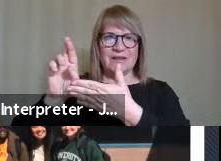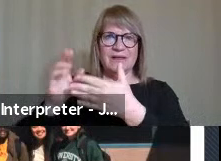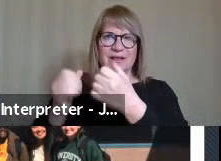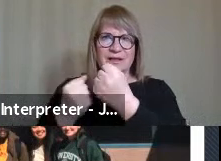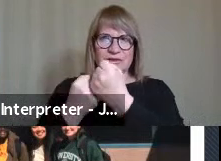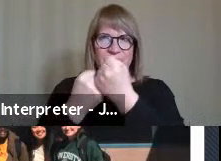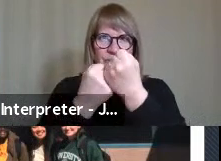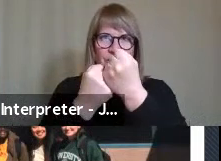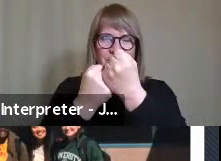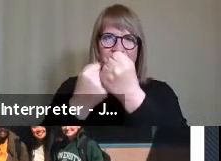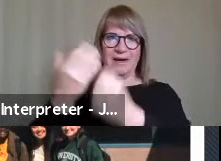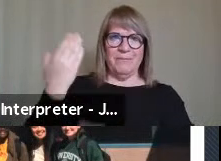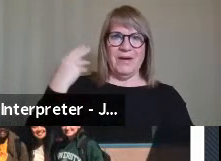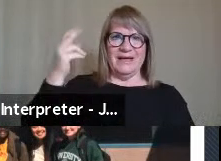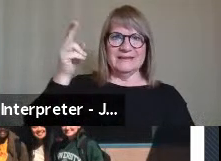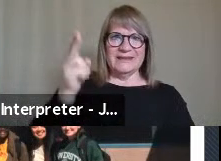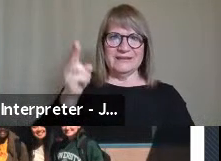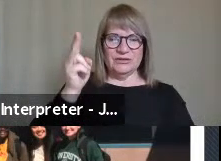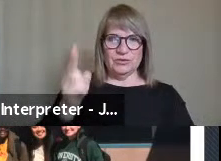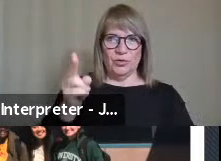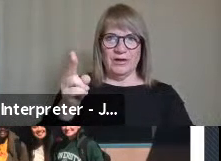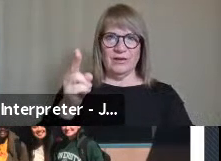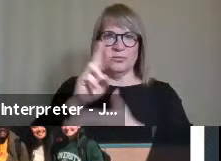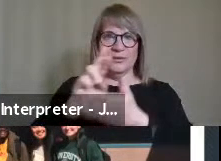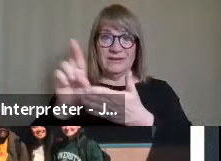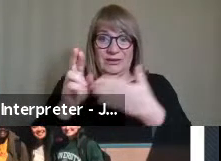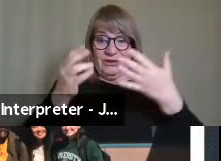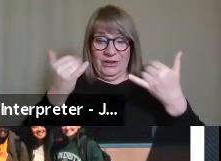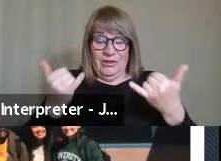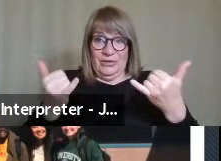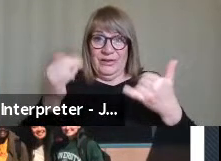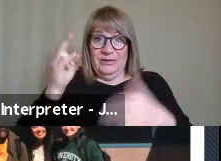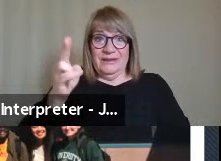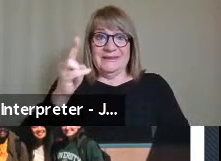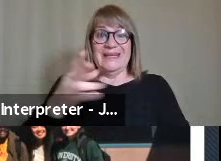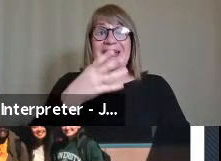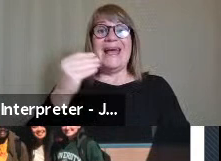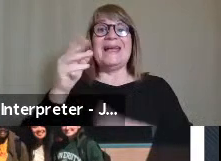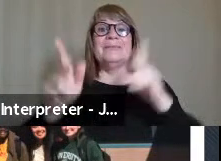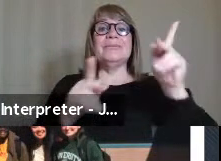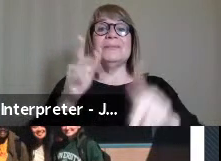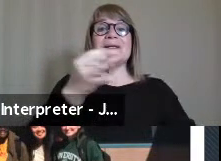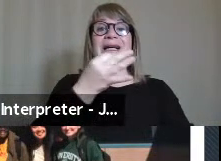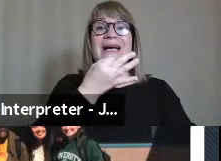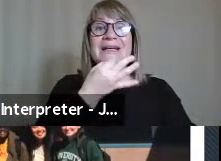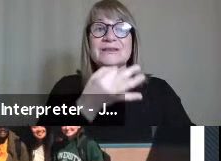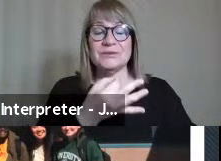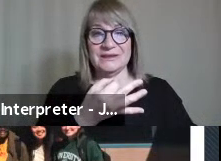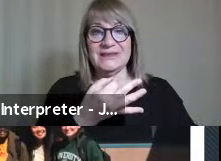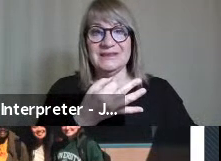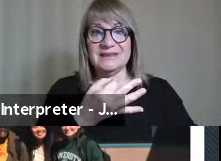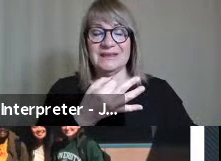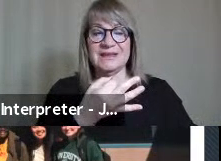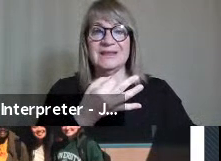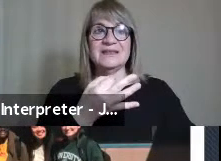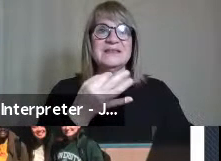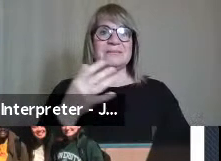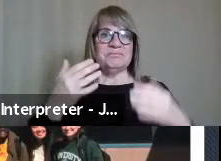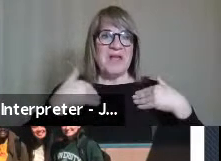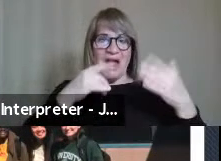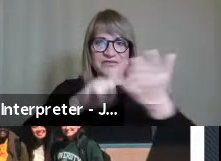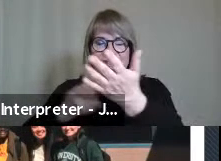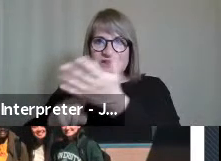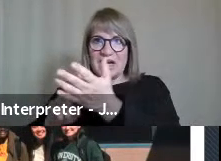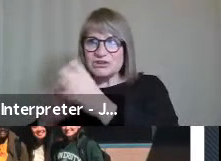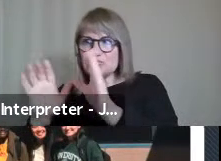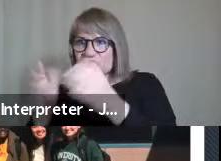historical research the expertise of our faculty researchers and collective discussions that happen over